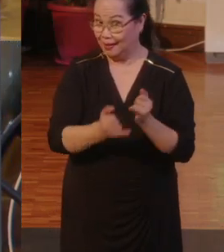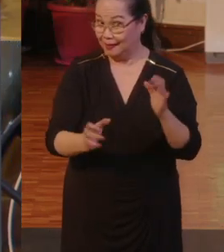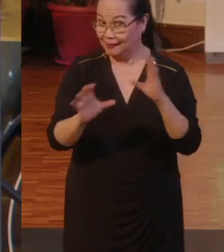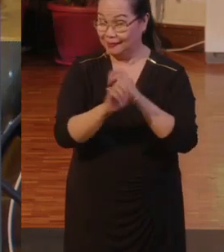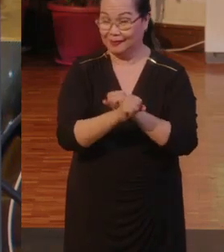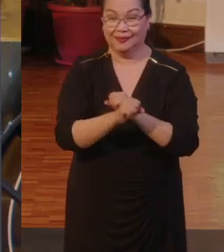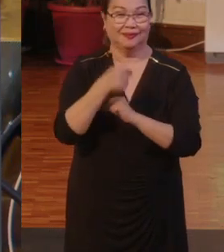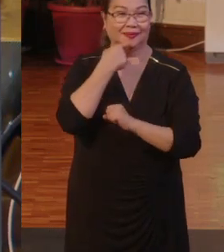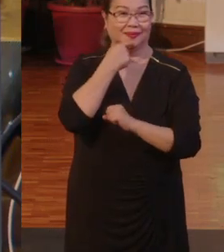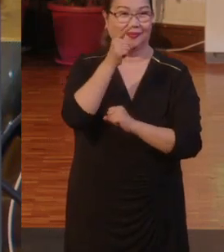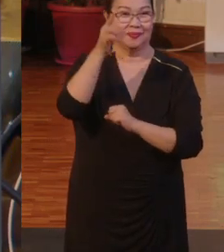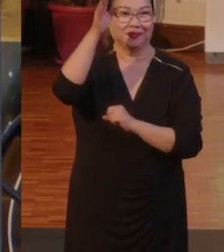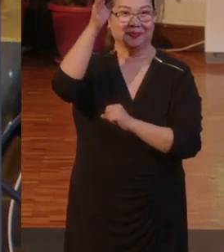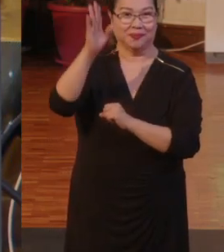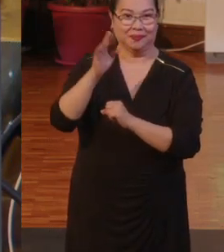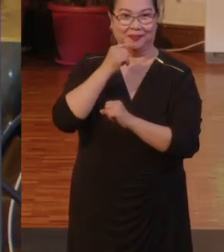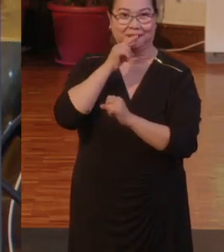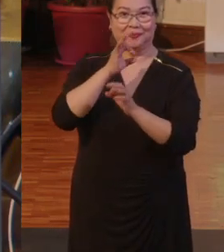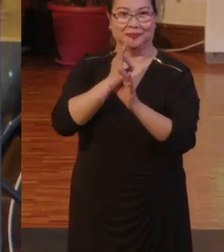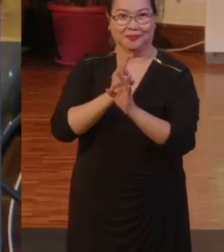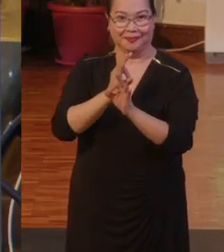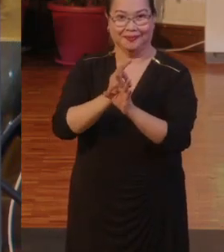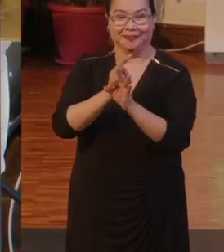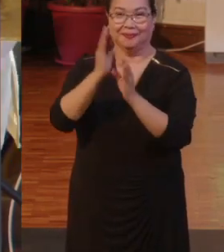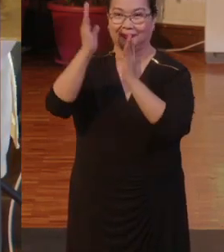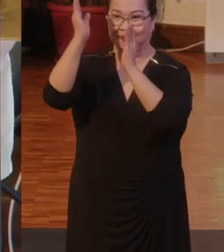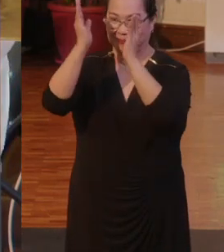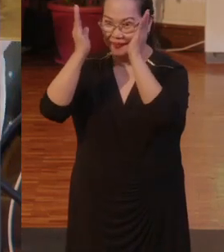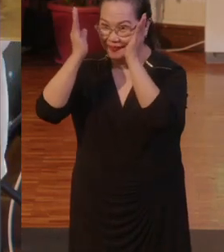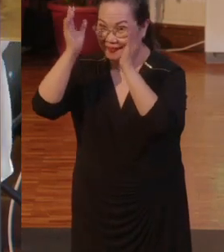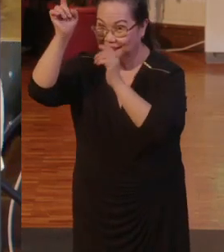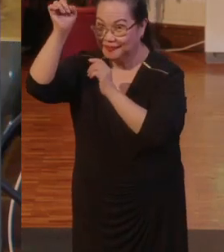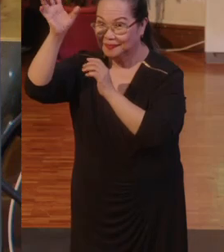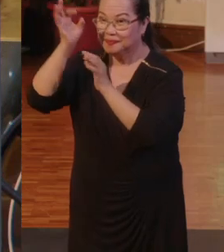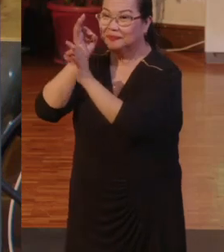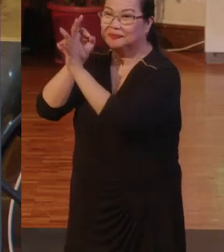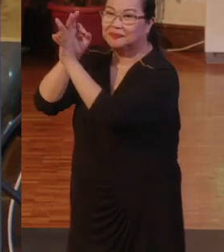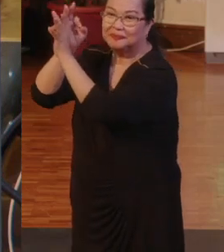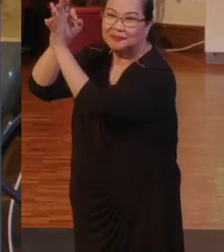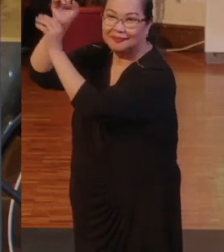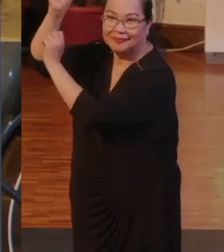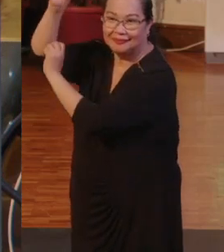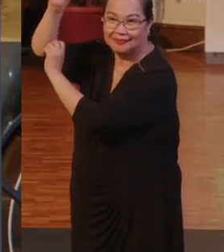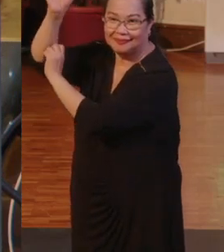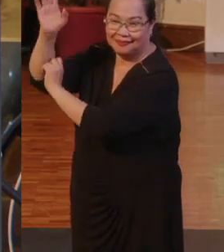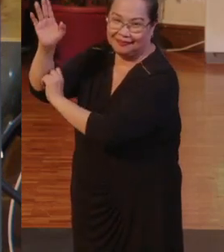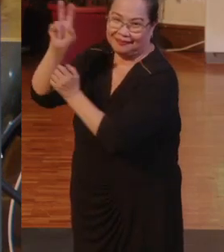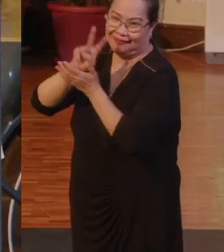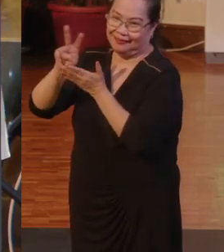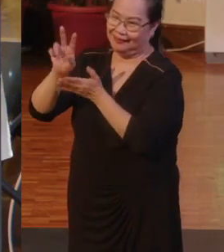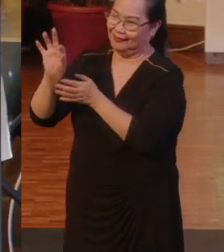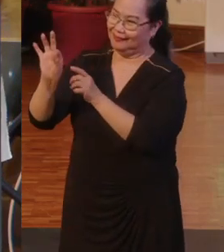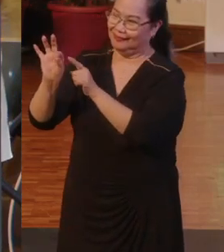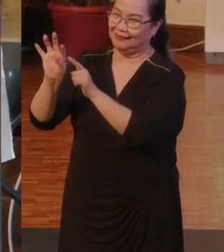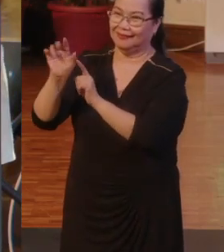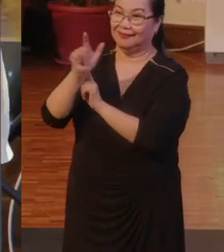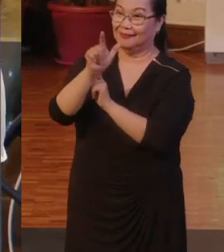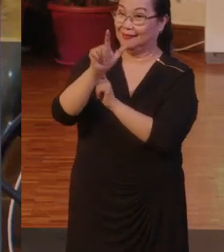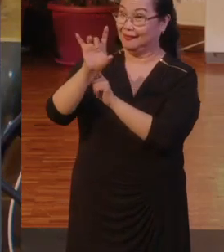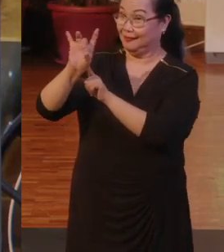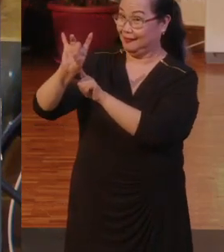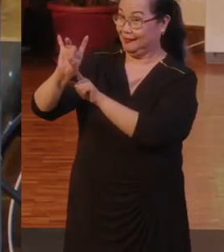people answered, ito ang sagot nila, "Far be it from us that we should forsake the Lord to serve other gods. For it is